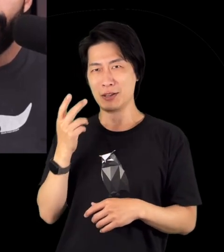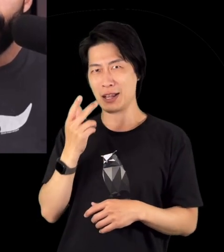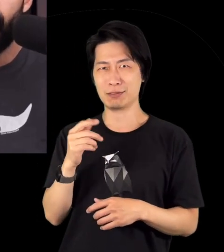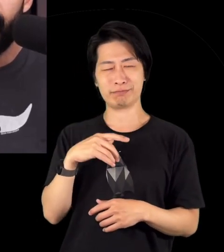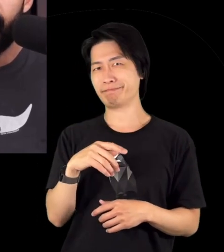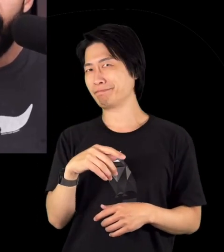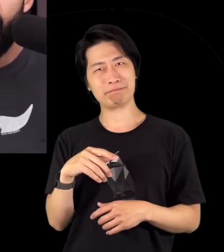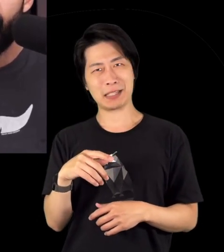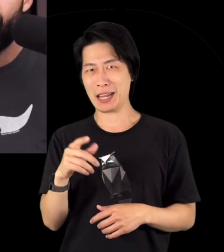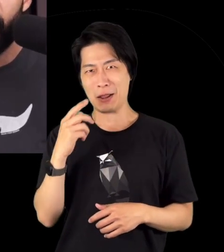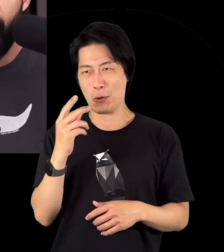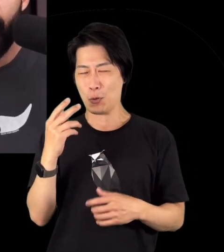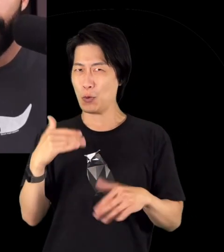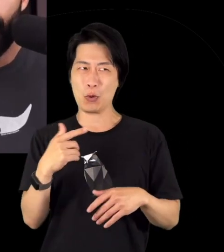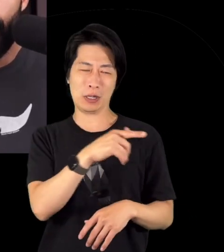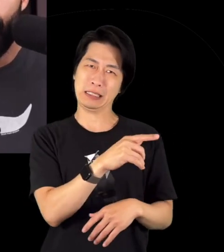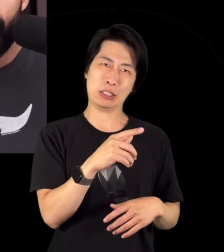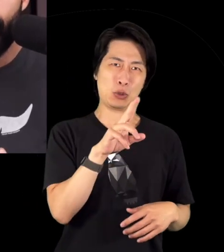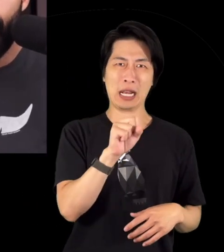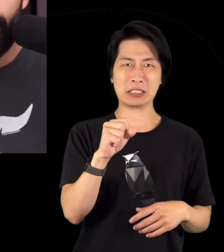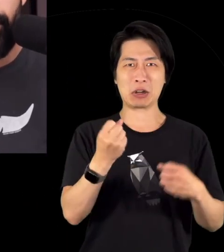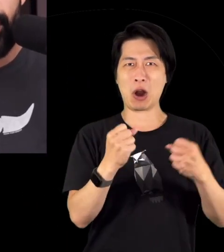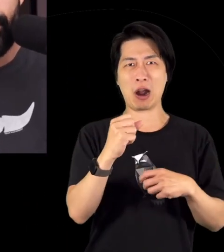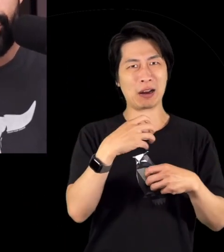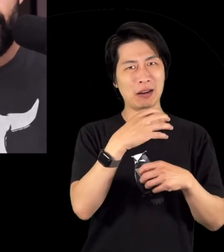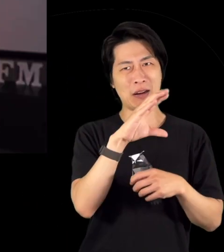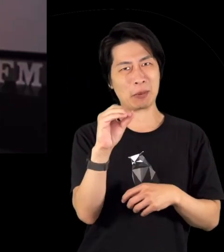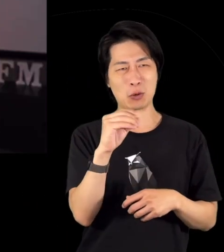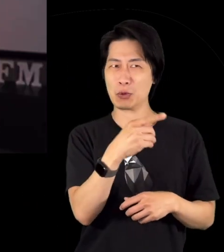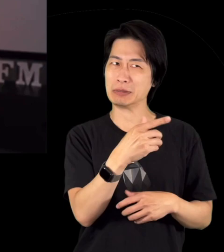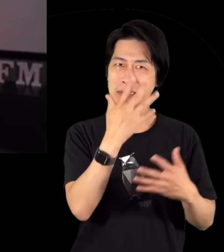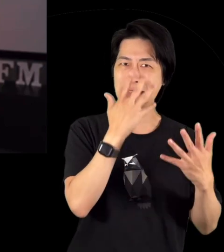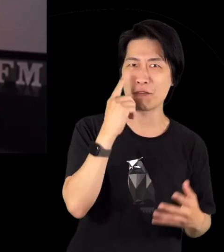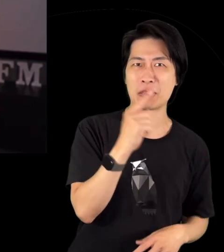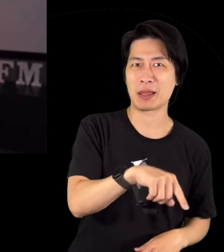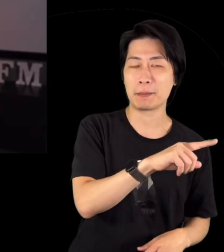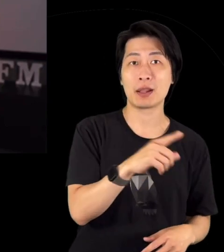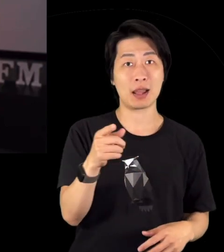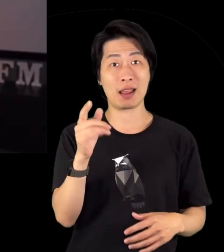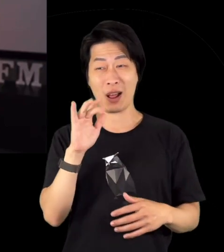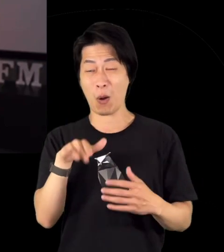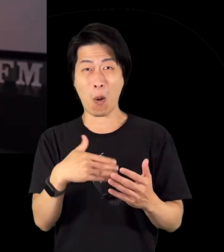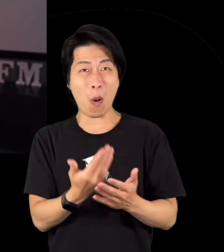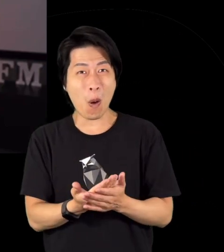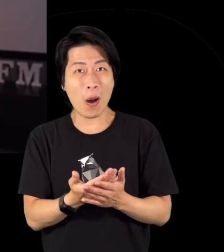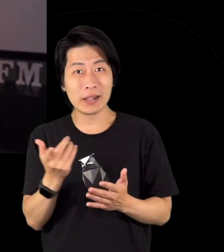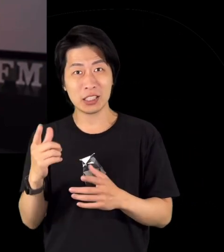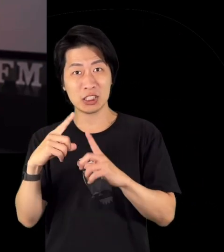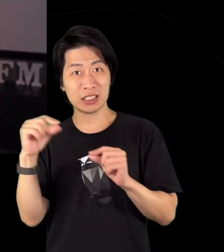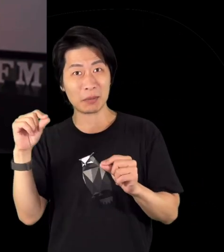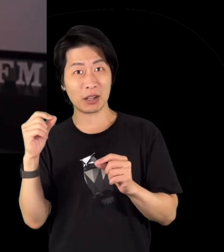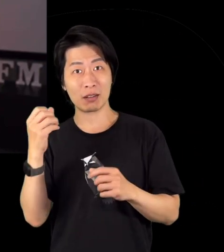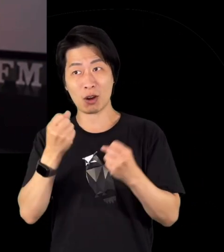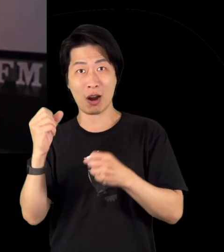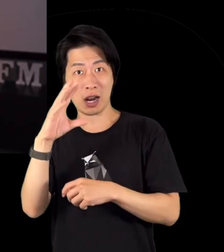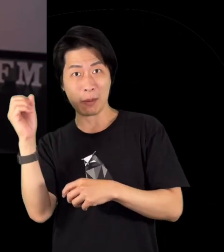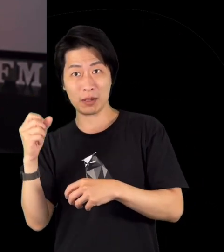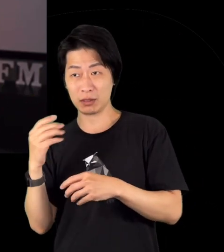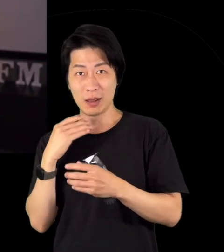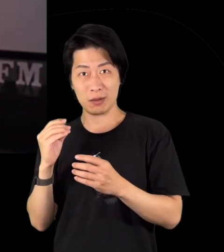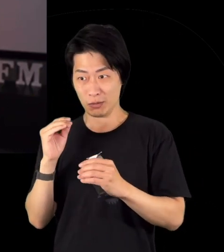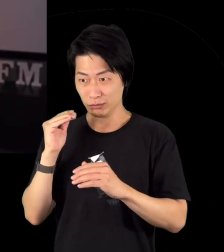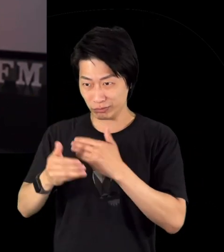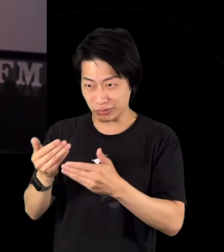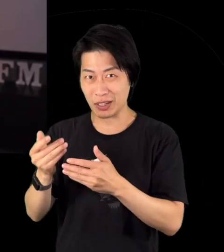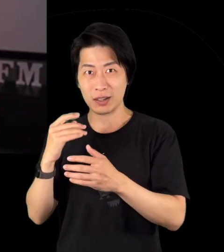outlook of early 1980s is back for US automakers. And what this chronicled is that after all these things that the Japanese automakers